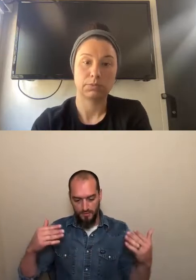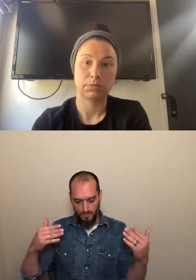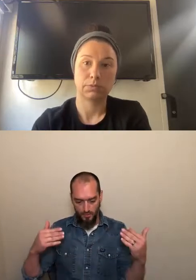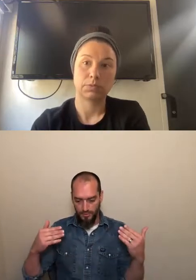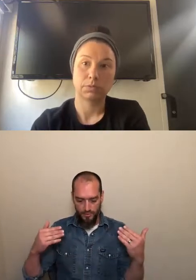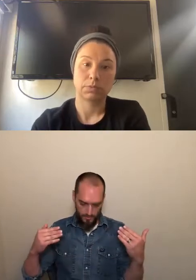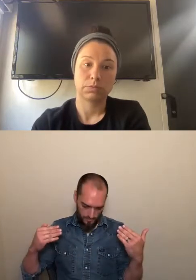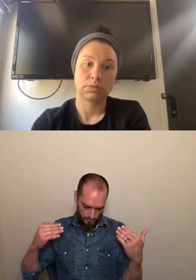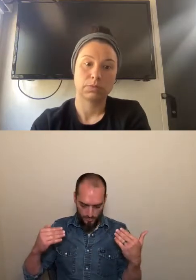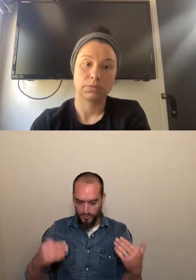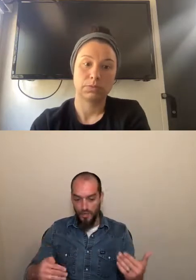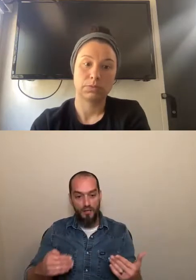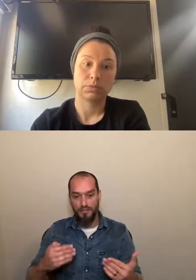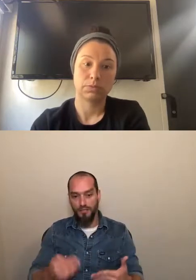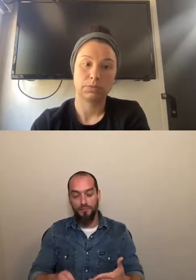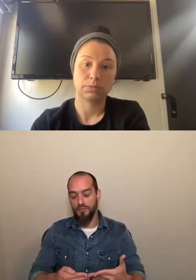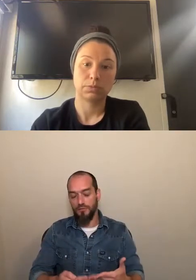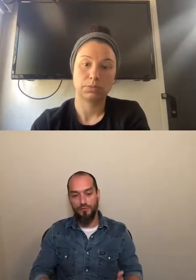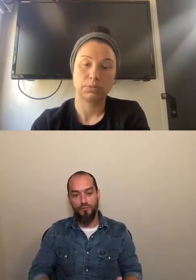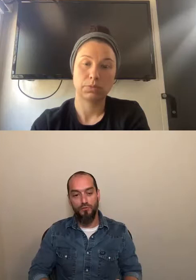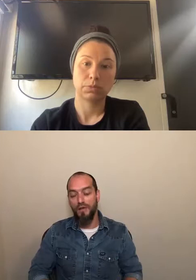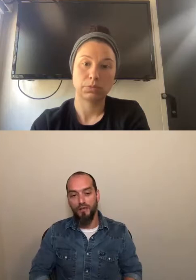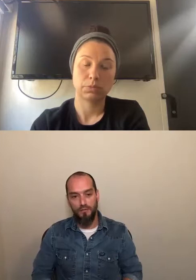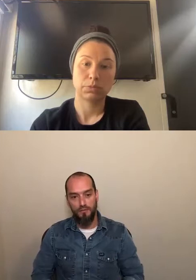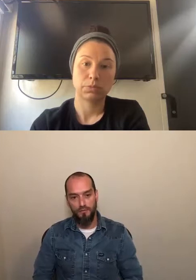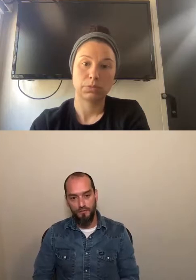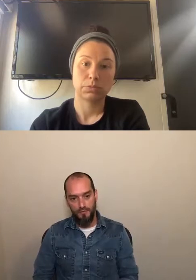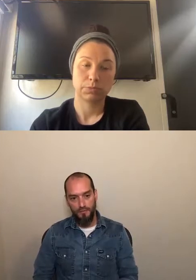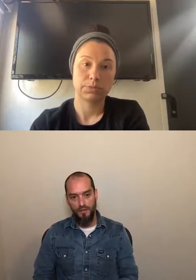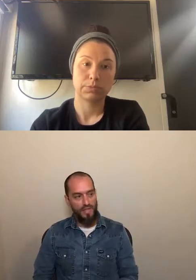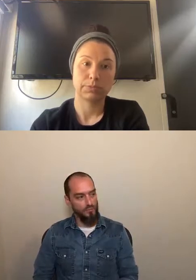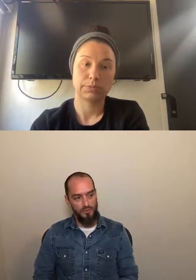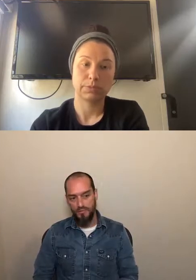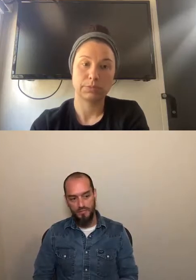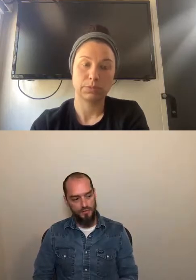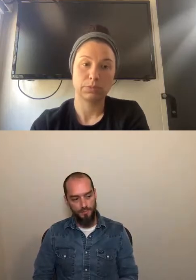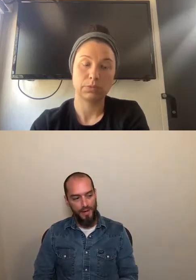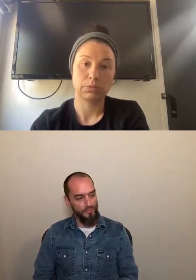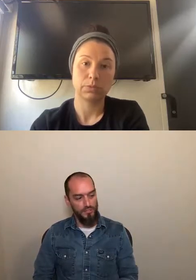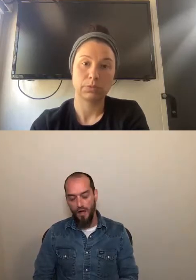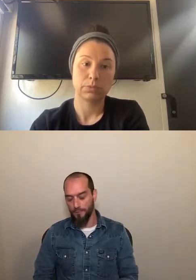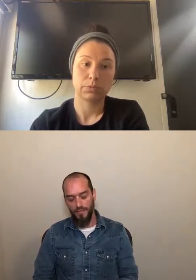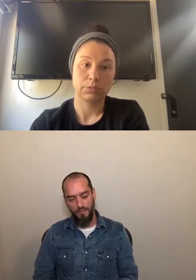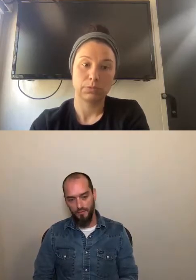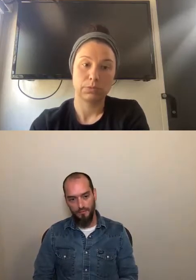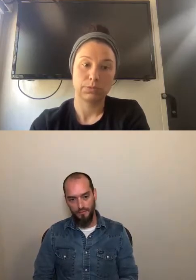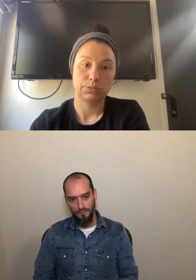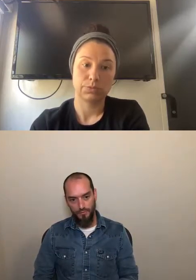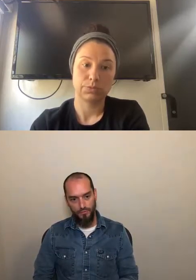existing with the most toxic substances known to man. And that's what these